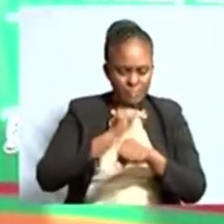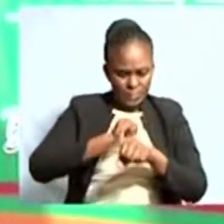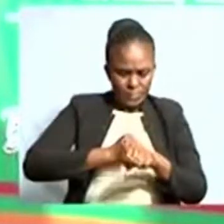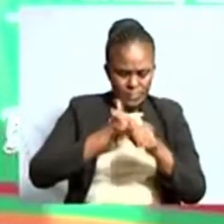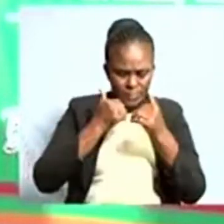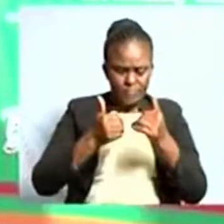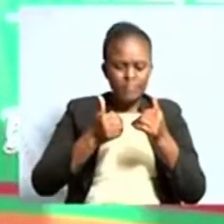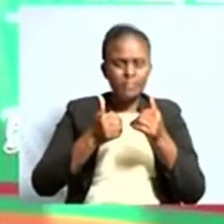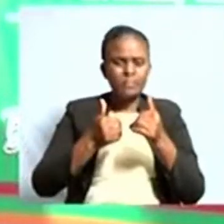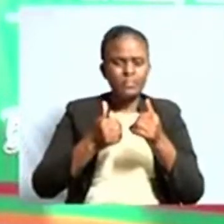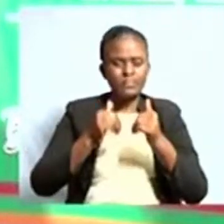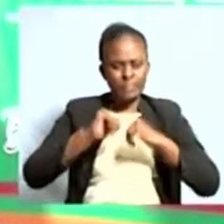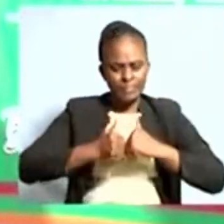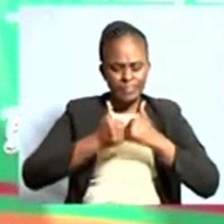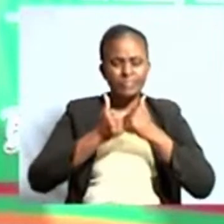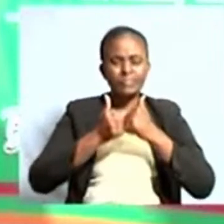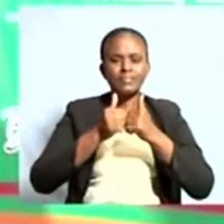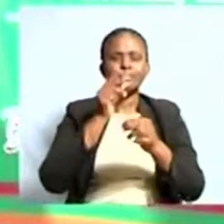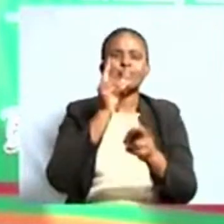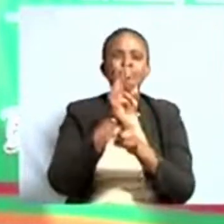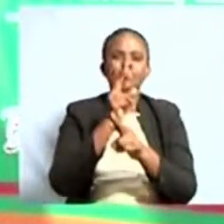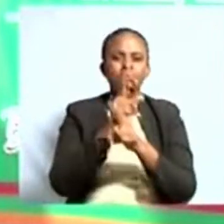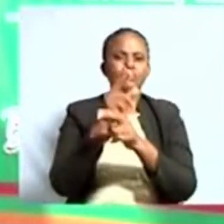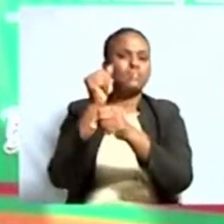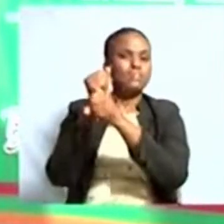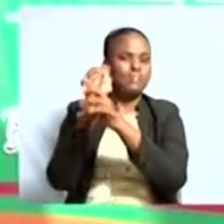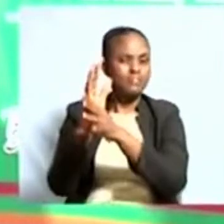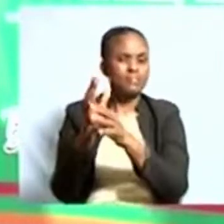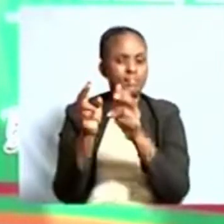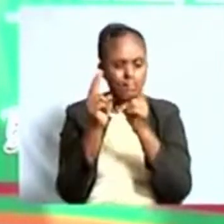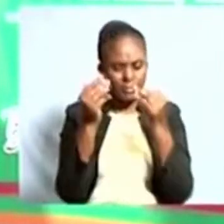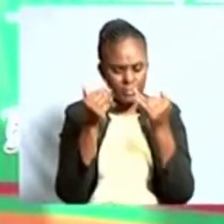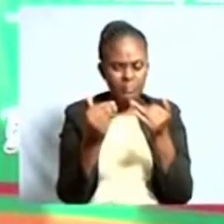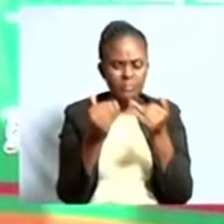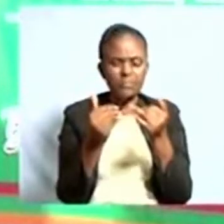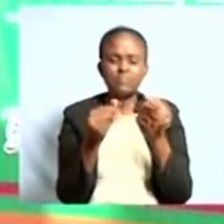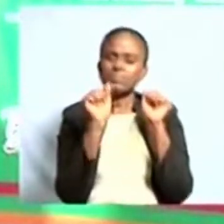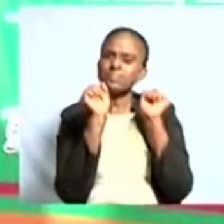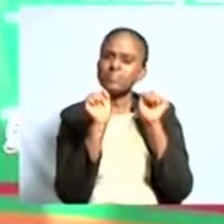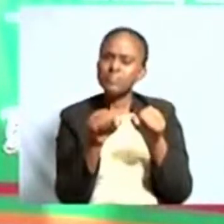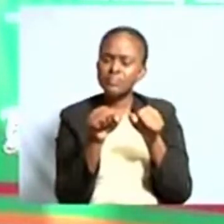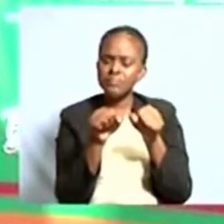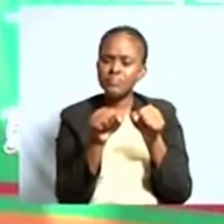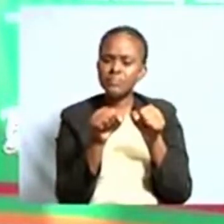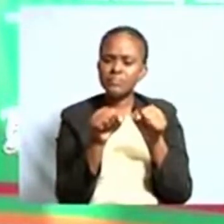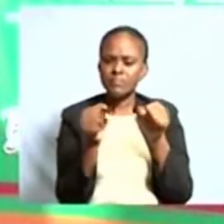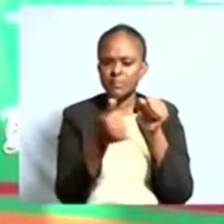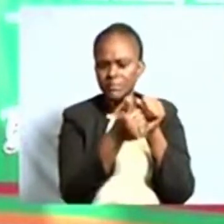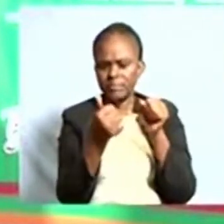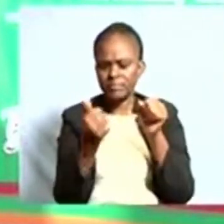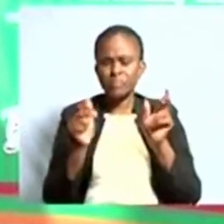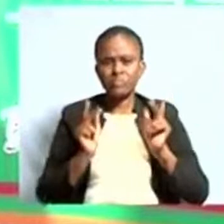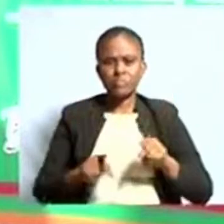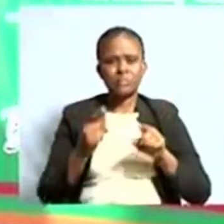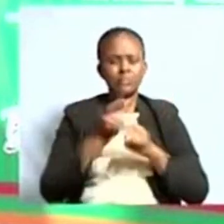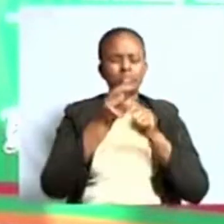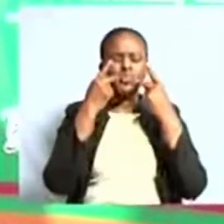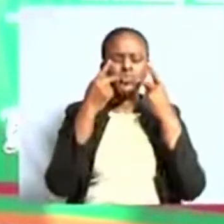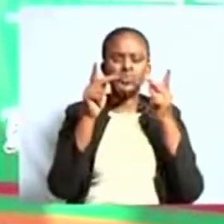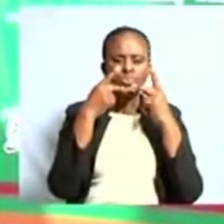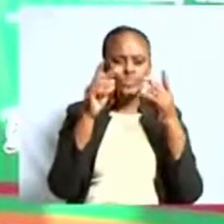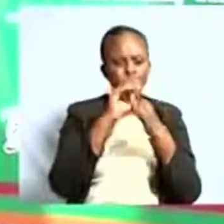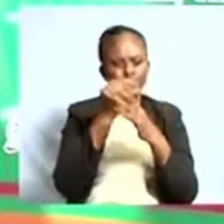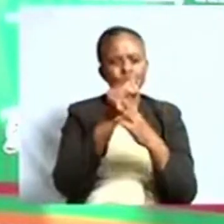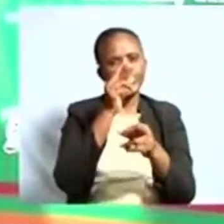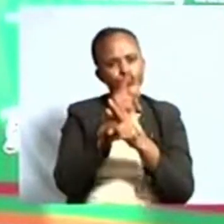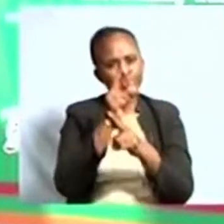it up, we engage the right holders. So it's either any person from the public or the right